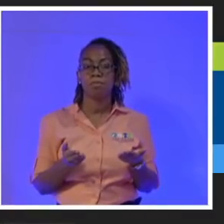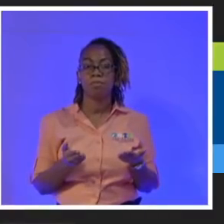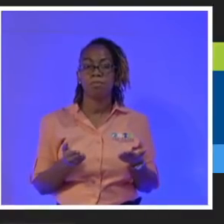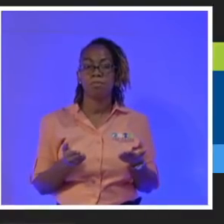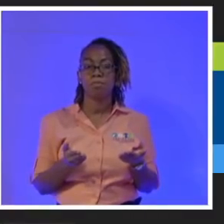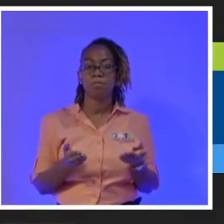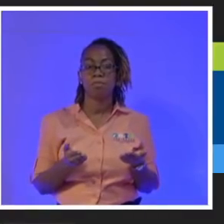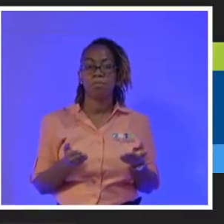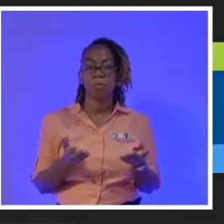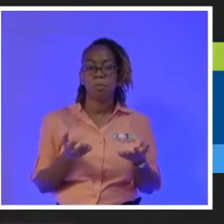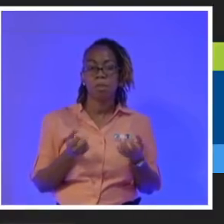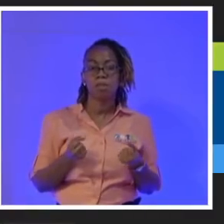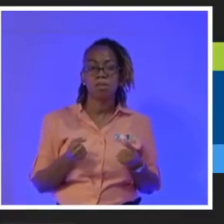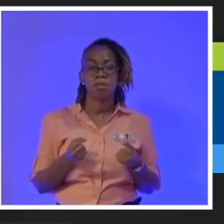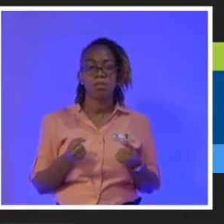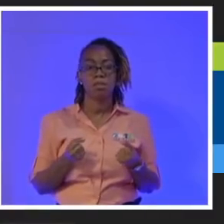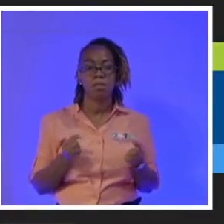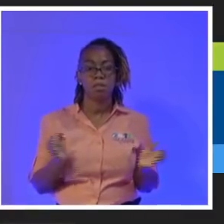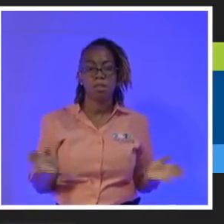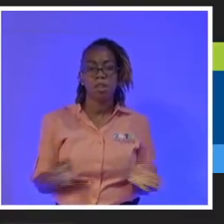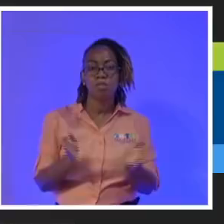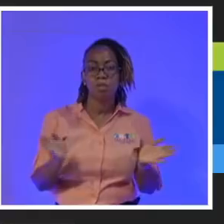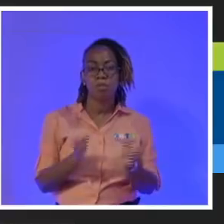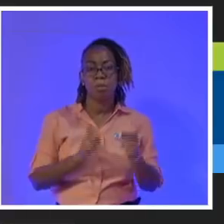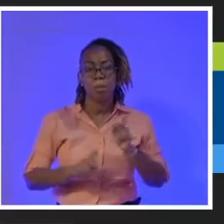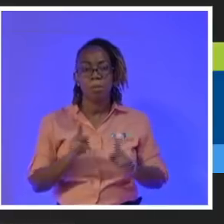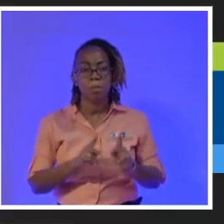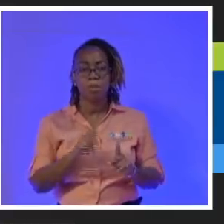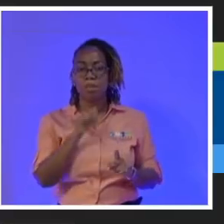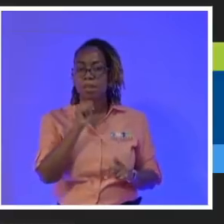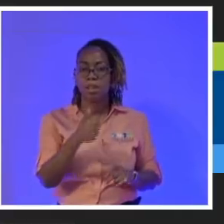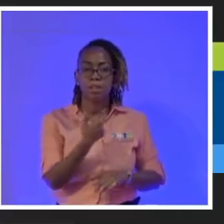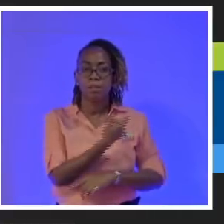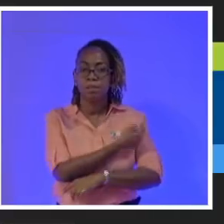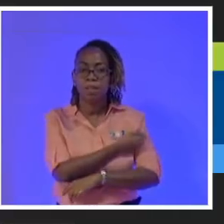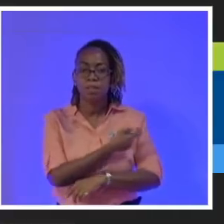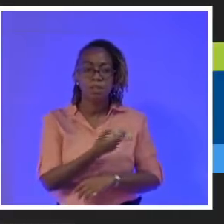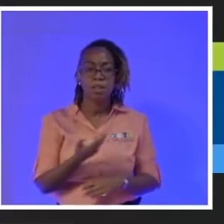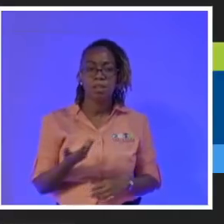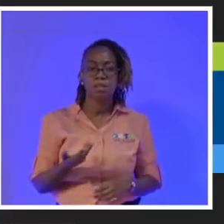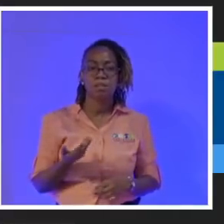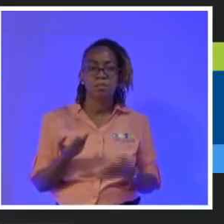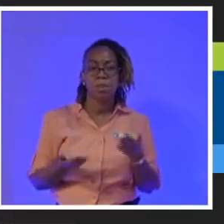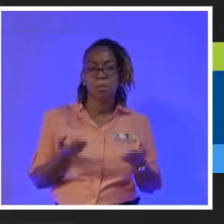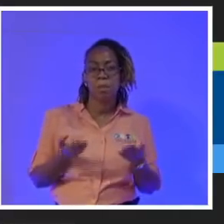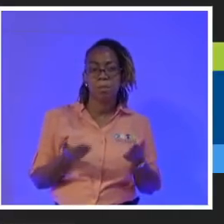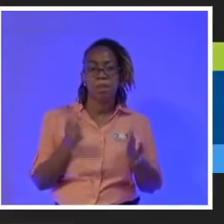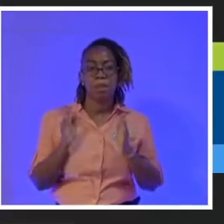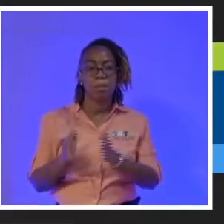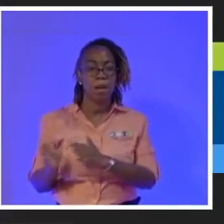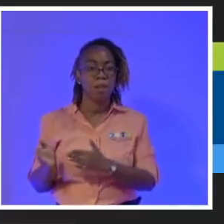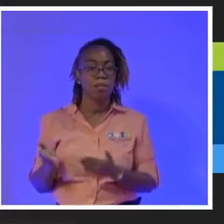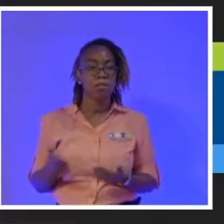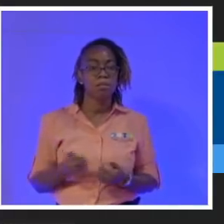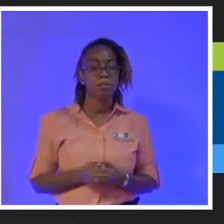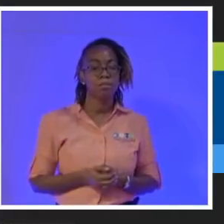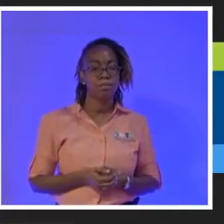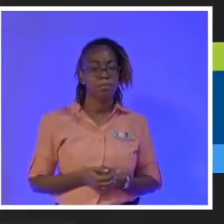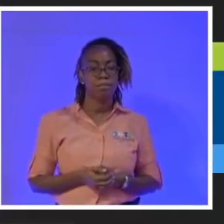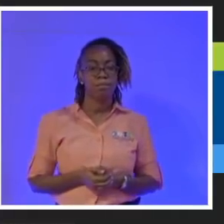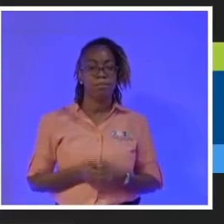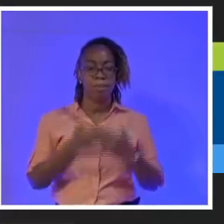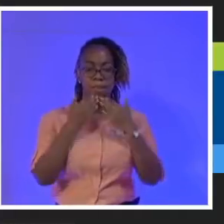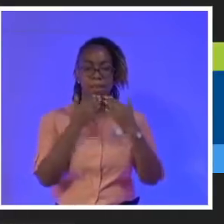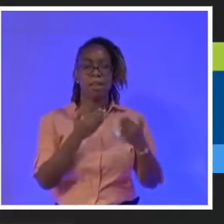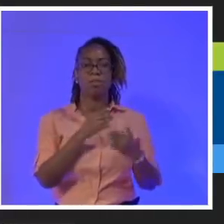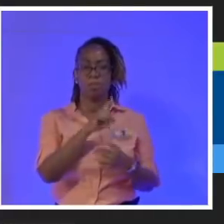a non-vaccine type of agenda rather than raising genuine concerns? Thank you, Chris.